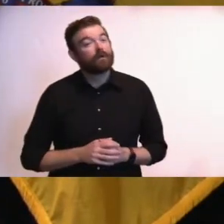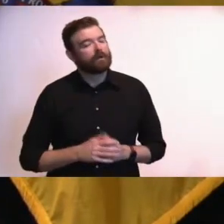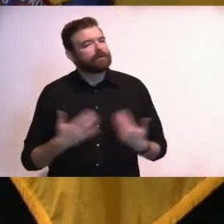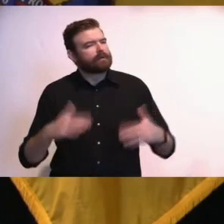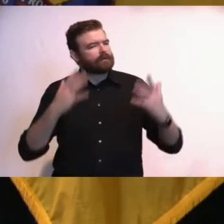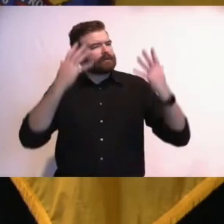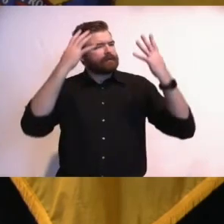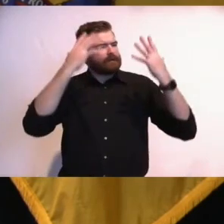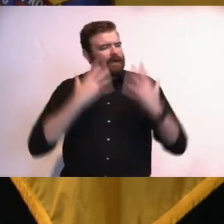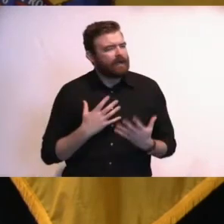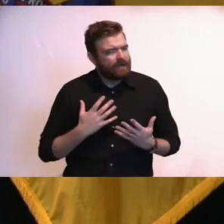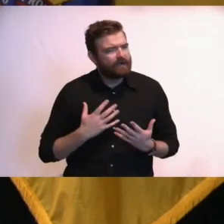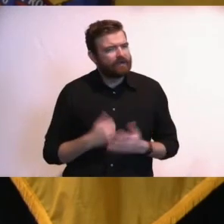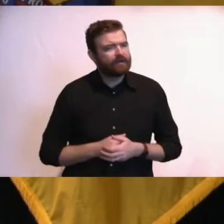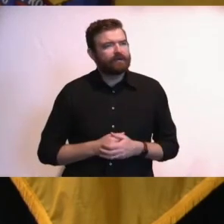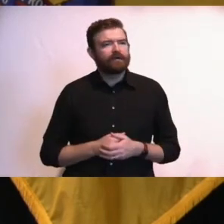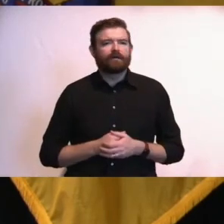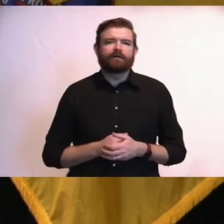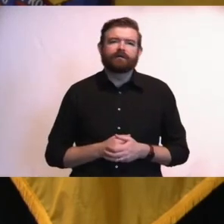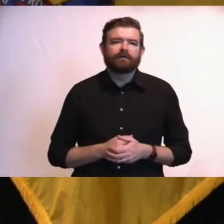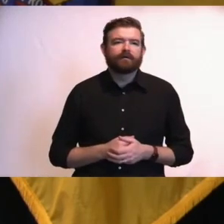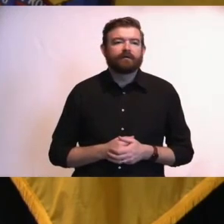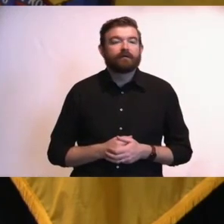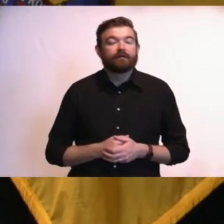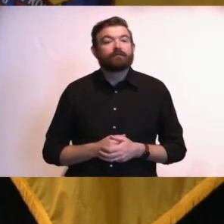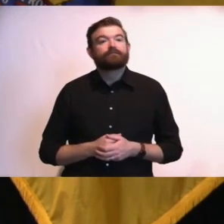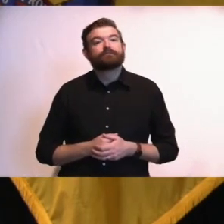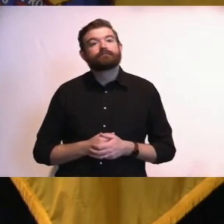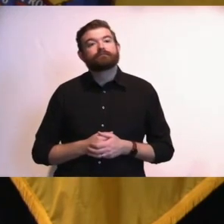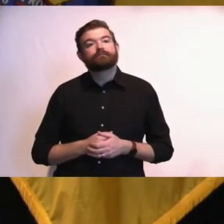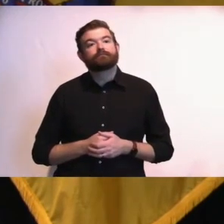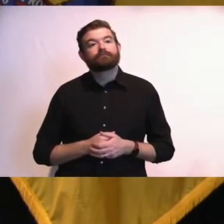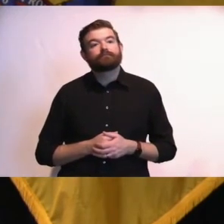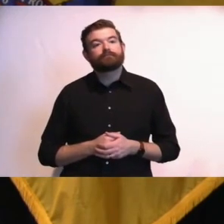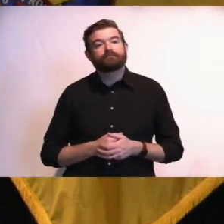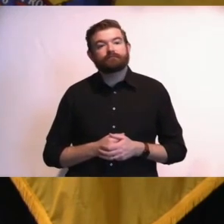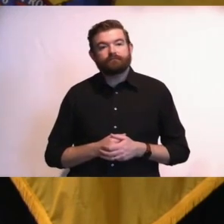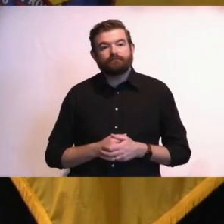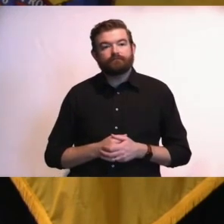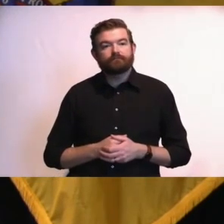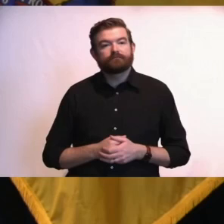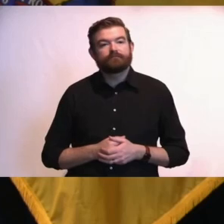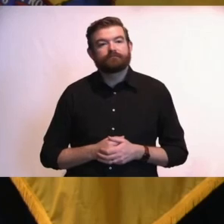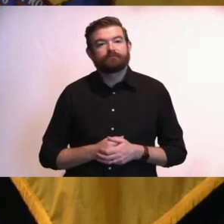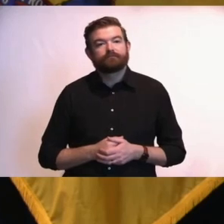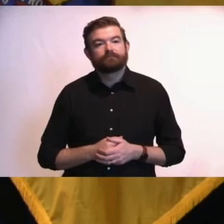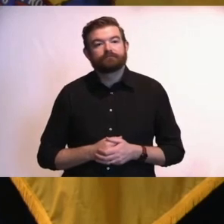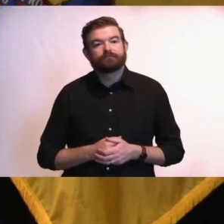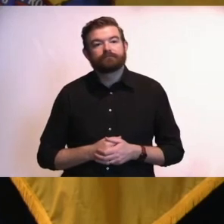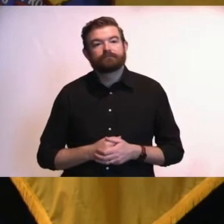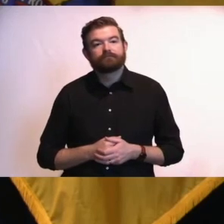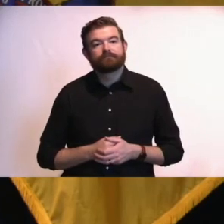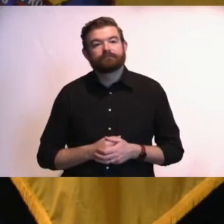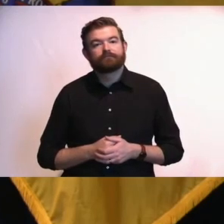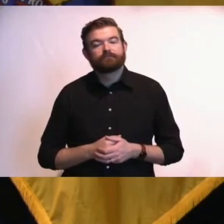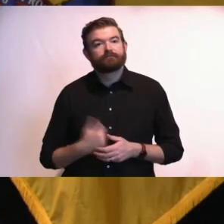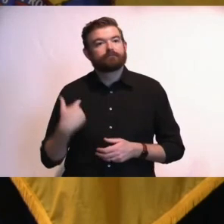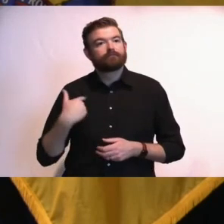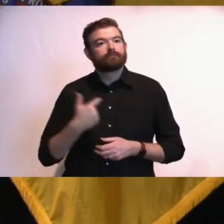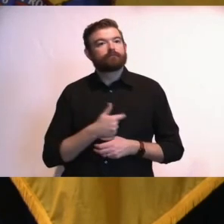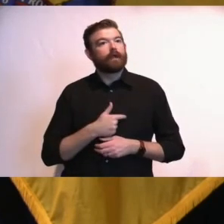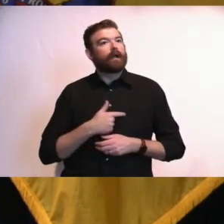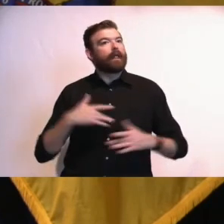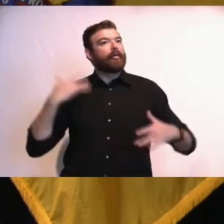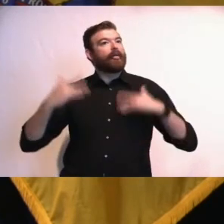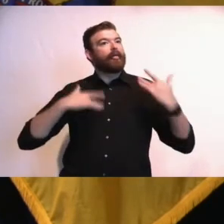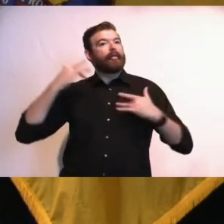grateful that the spot positivity rate is down to 30%. I mean, my God, the numbers, the levels of folks testing positive is through